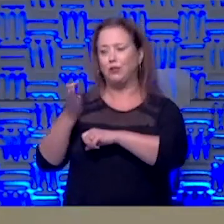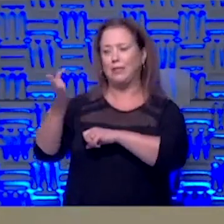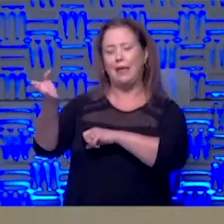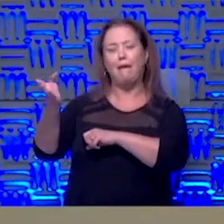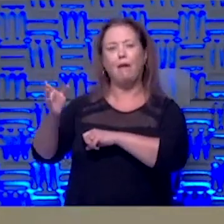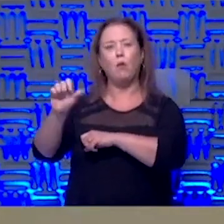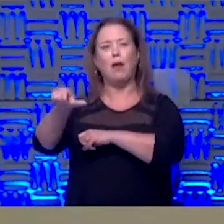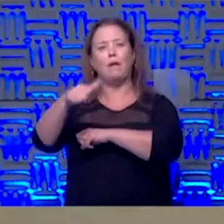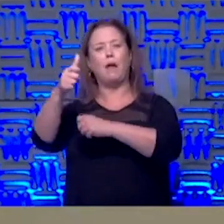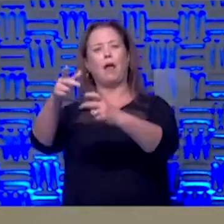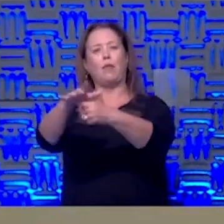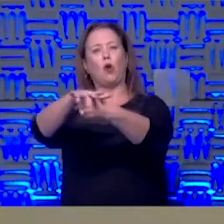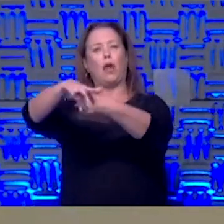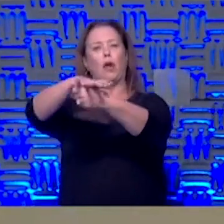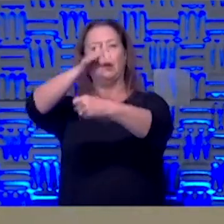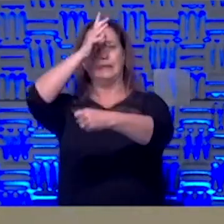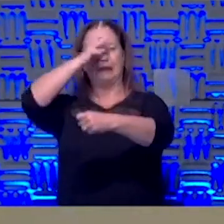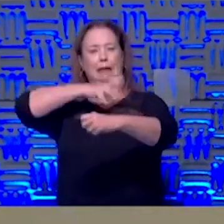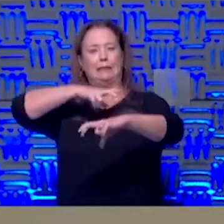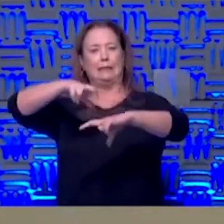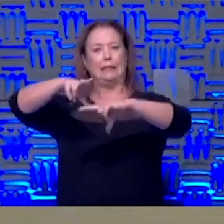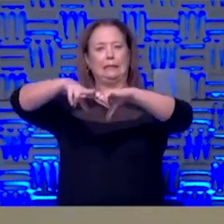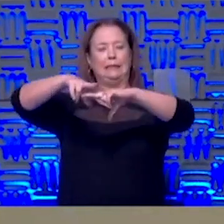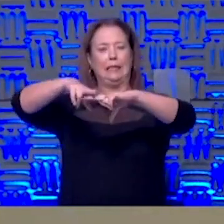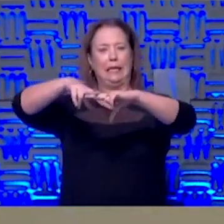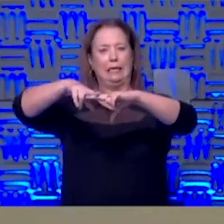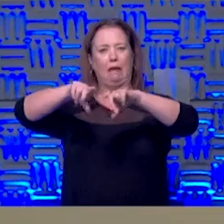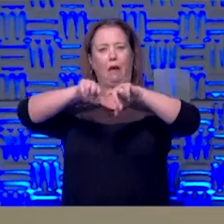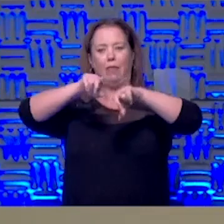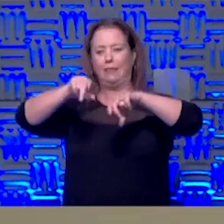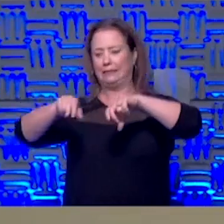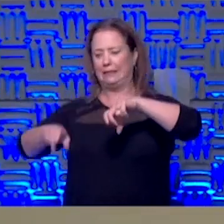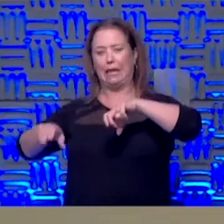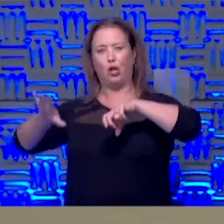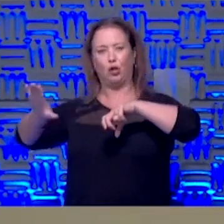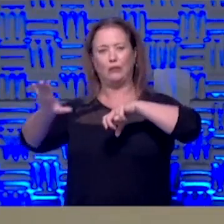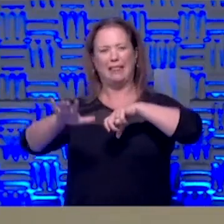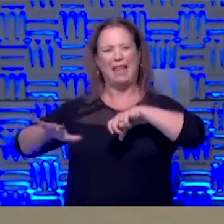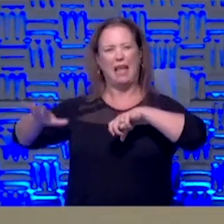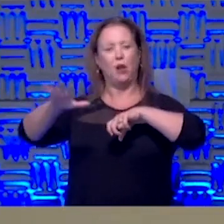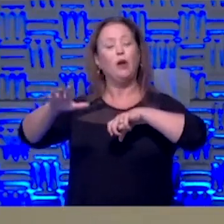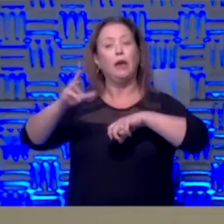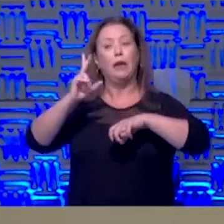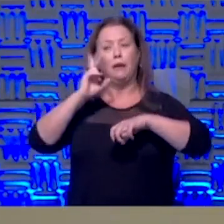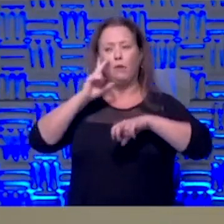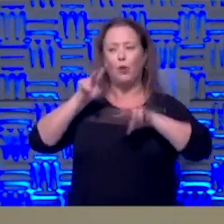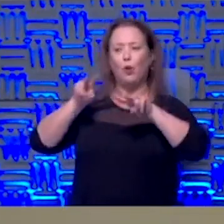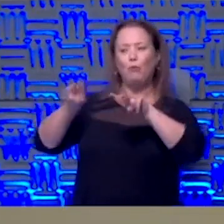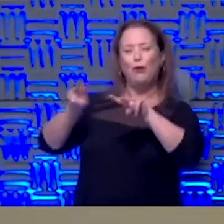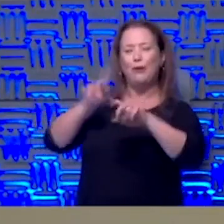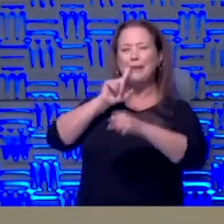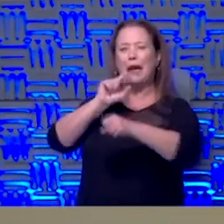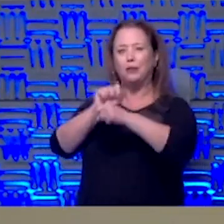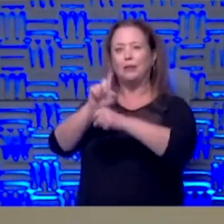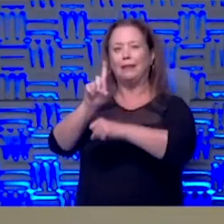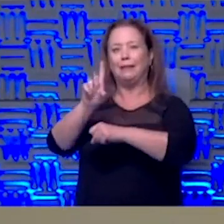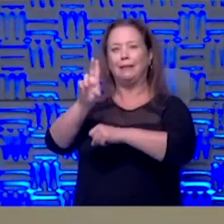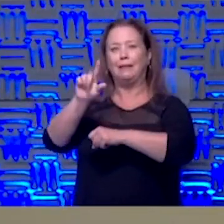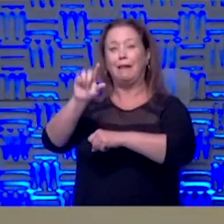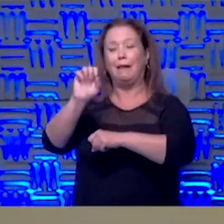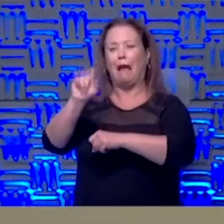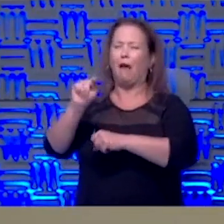have other places for guys to sit that are down the stairs. So it's actually, if you really look at the dugout, it's